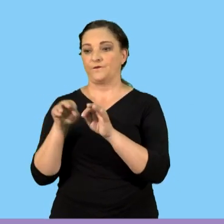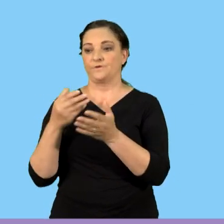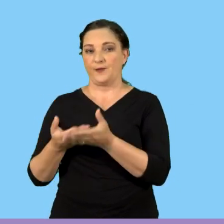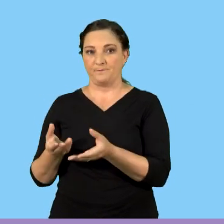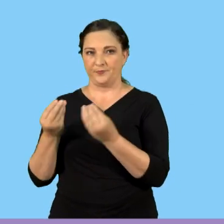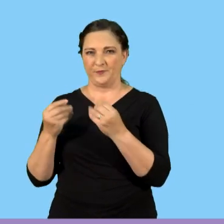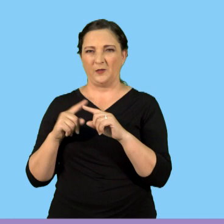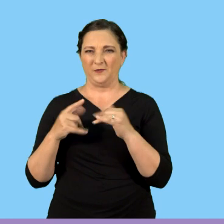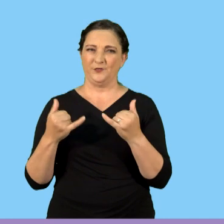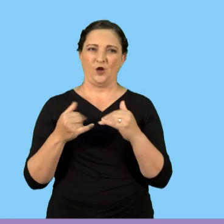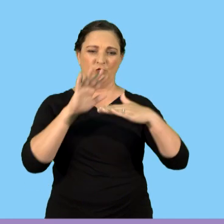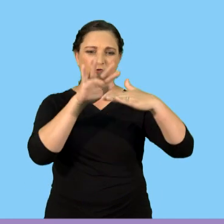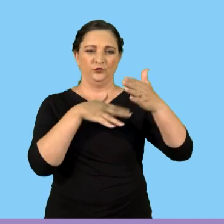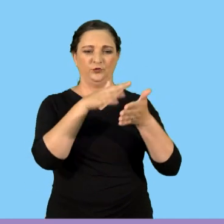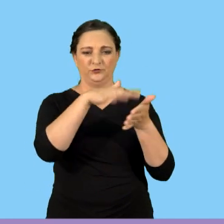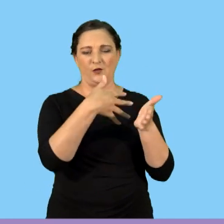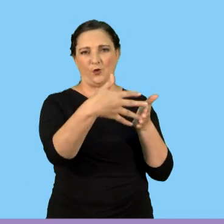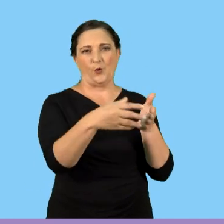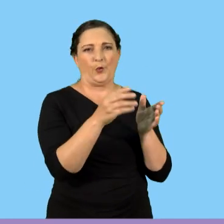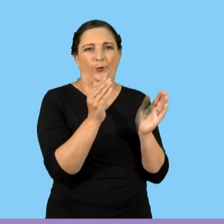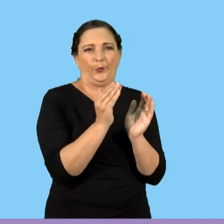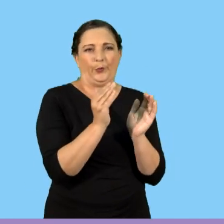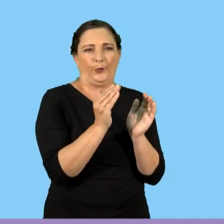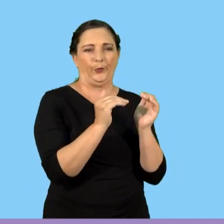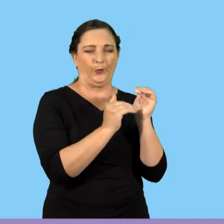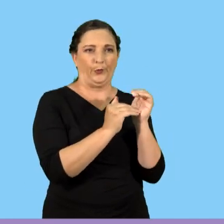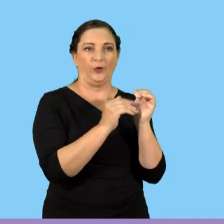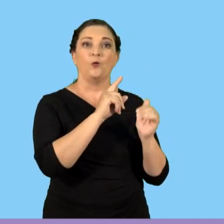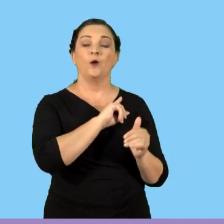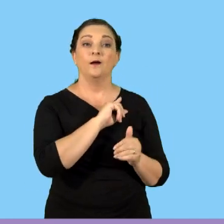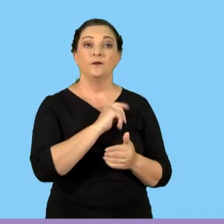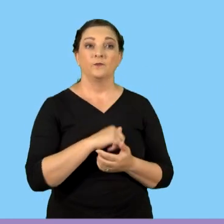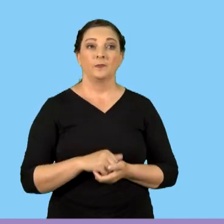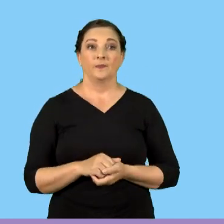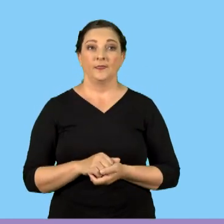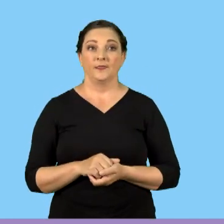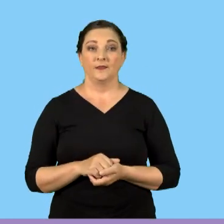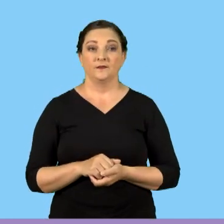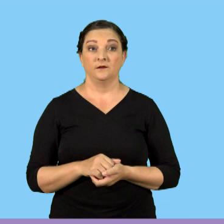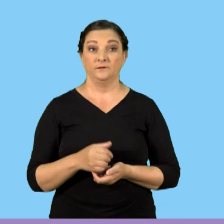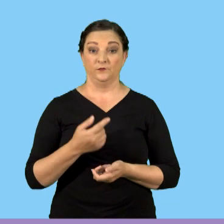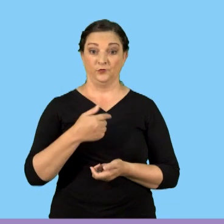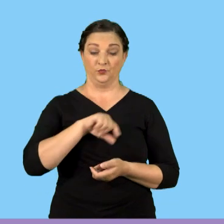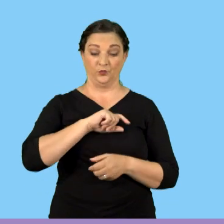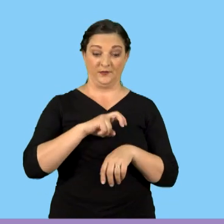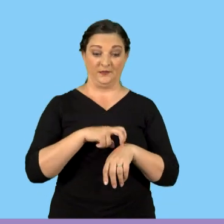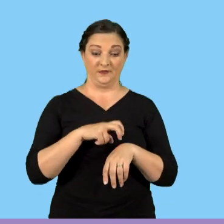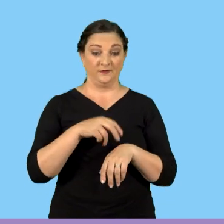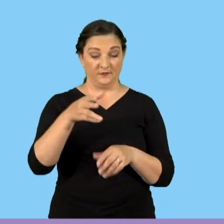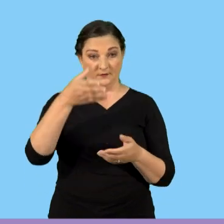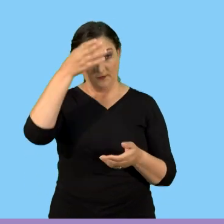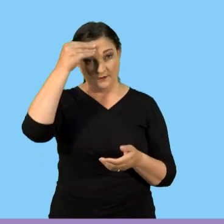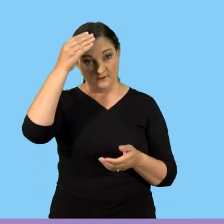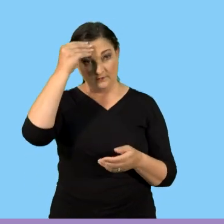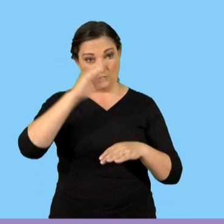values. So this time I've given you a small table. Why have I given you a small table? Because for us